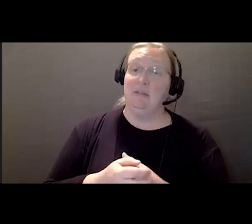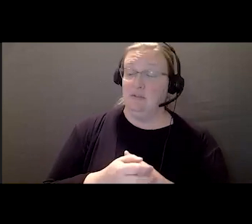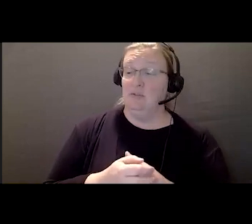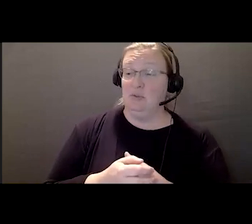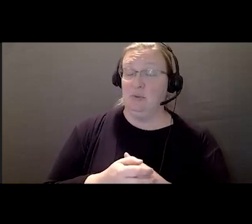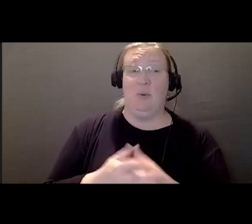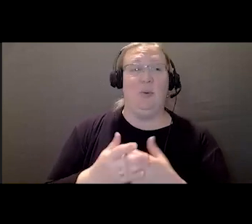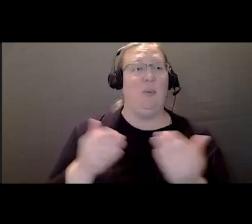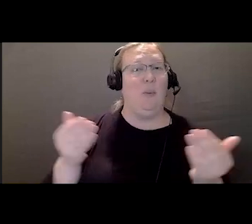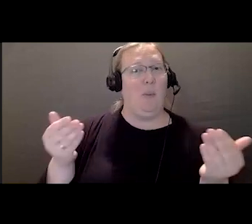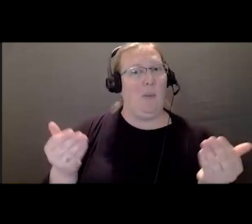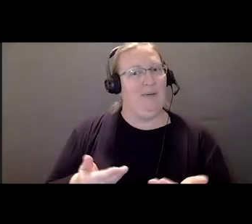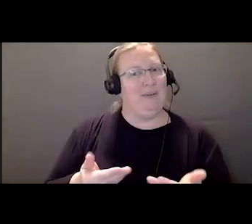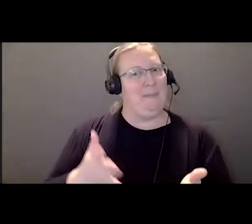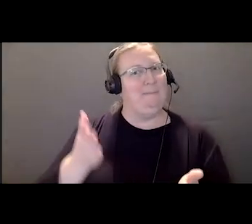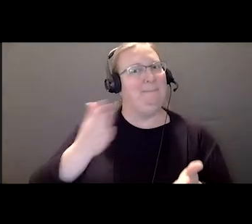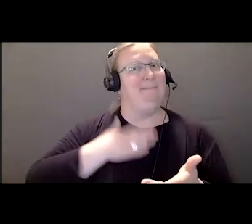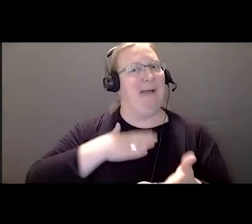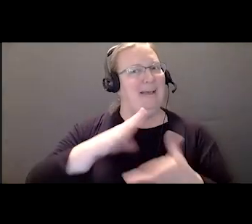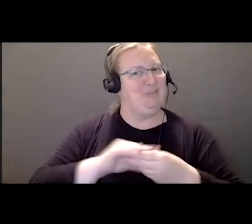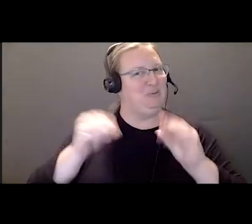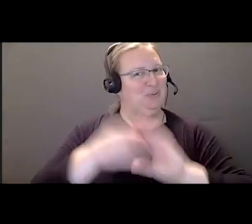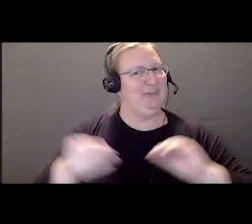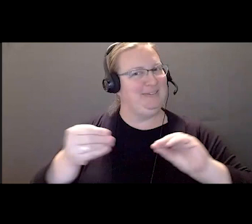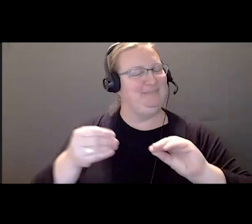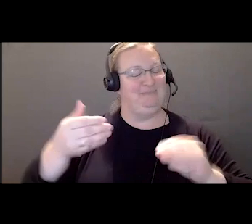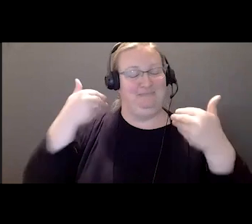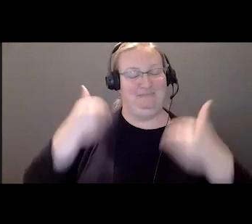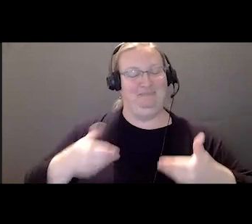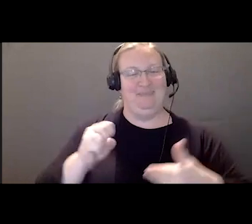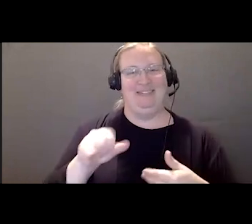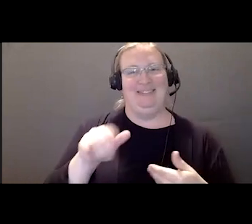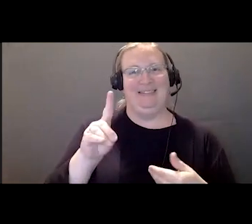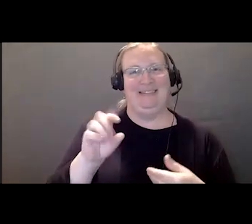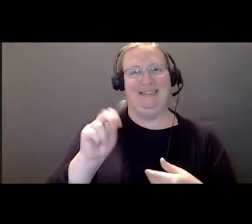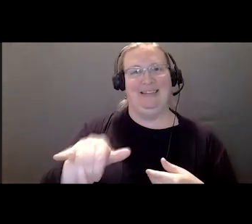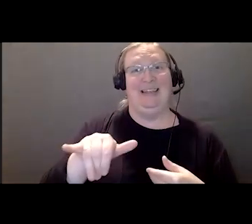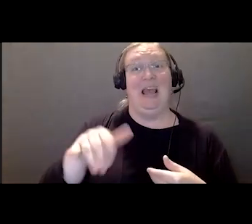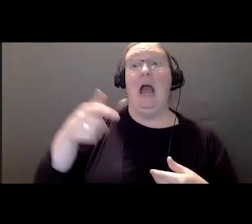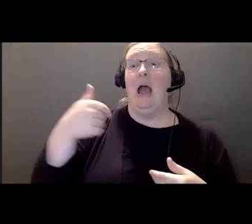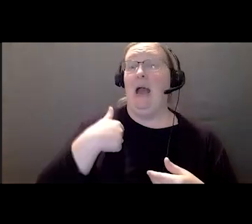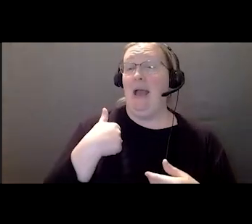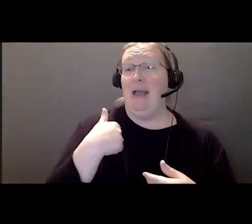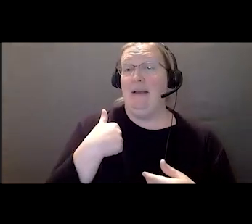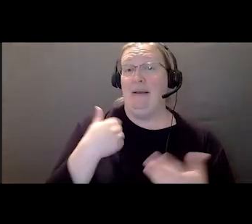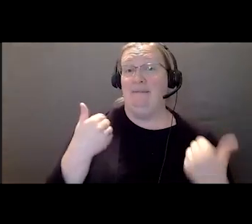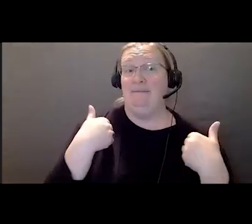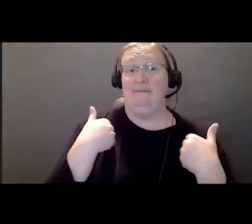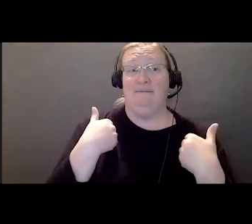welcome to the story of me. As you know, I'm Sydney, and I live on the spectrum, which has led me to